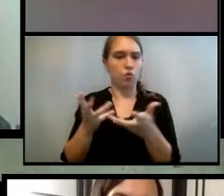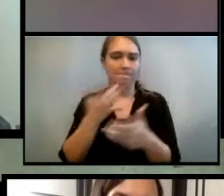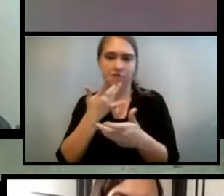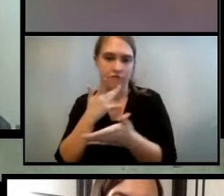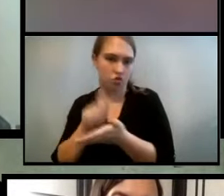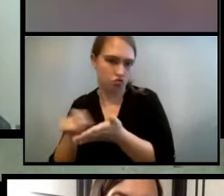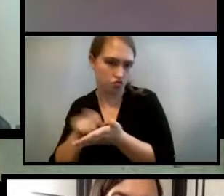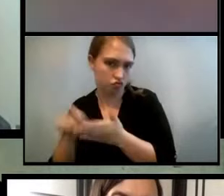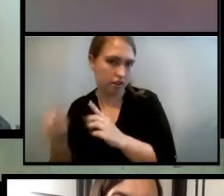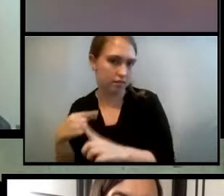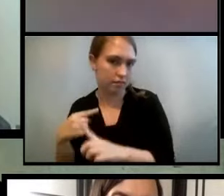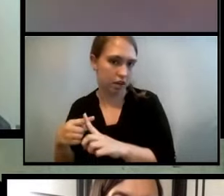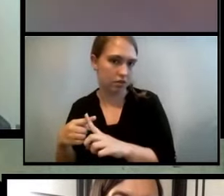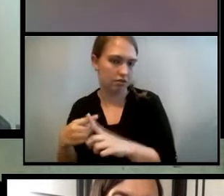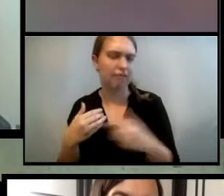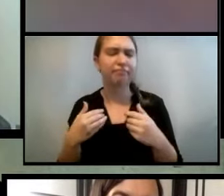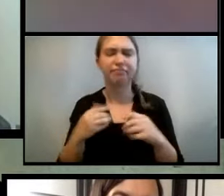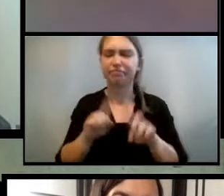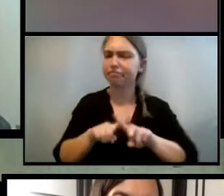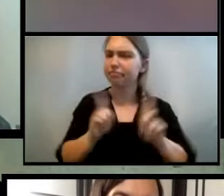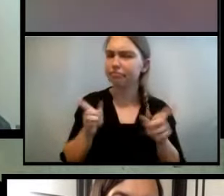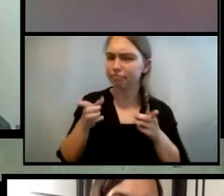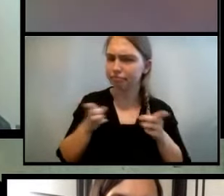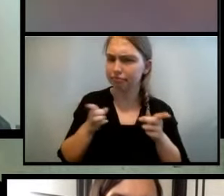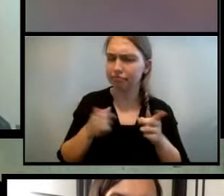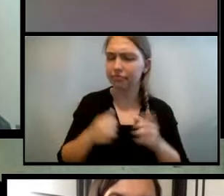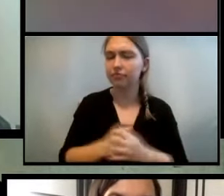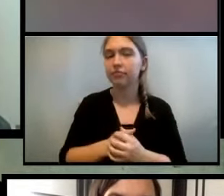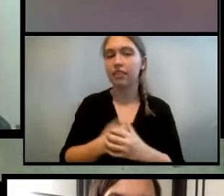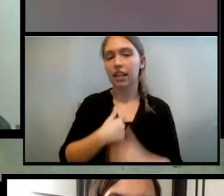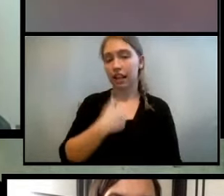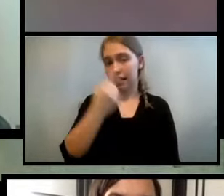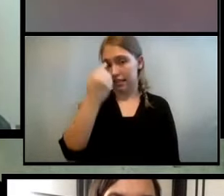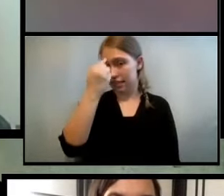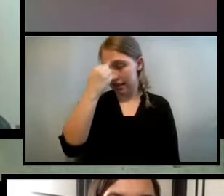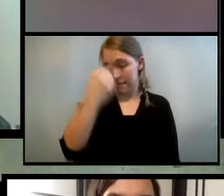And I think what got me into